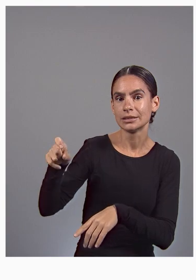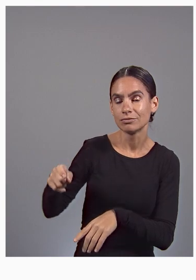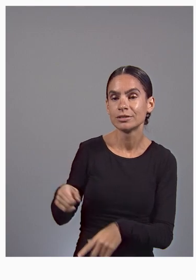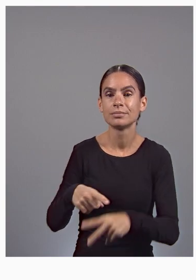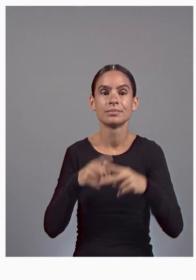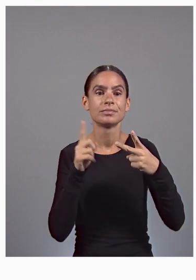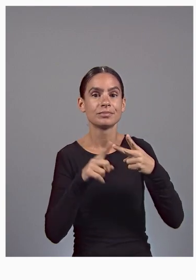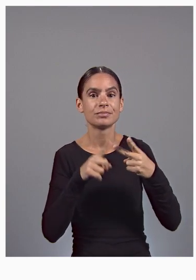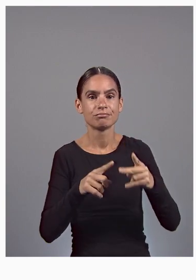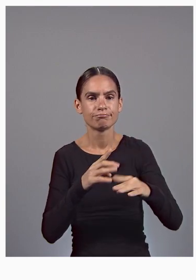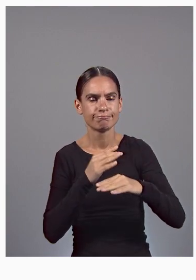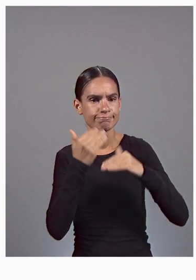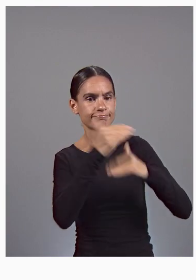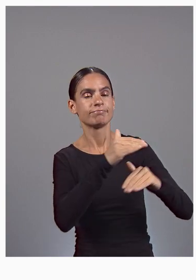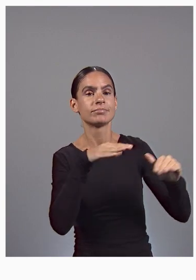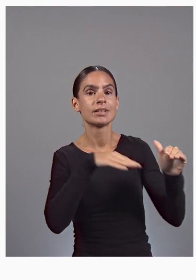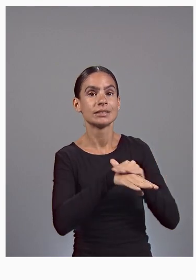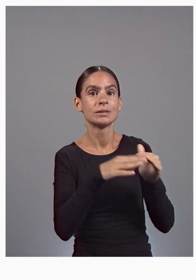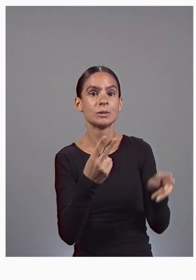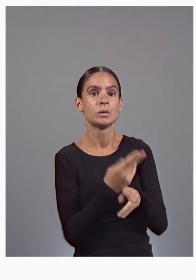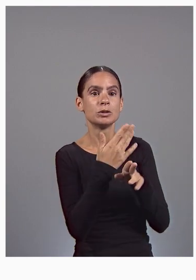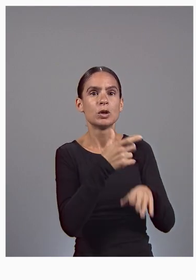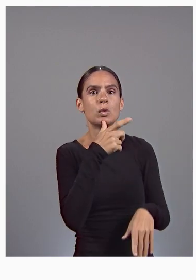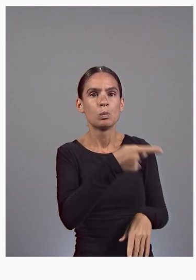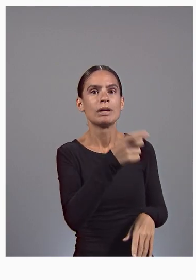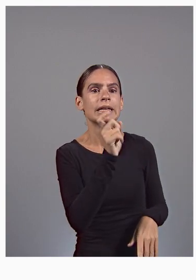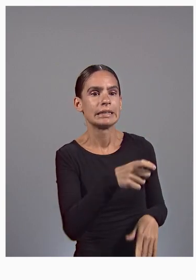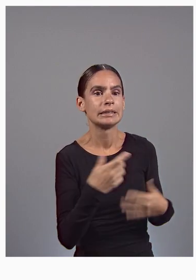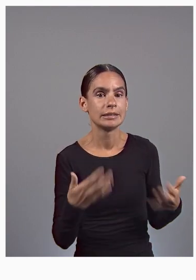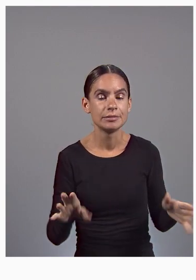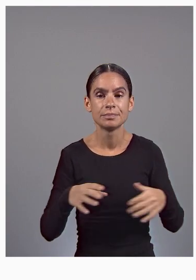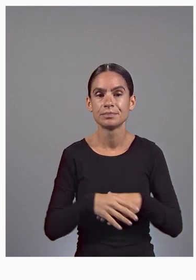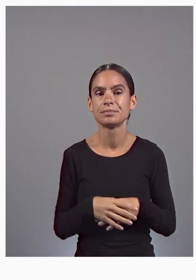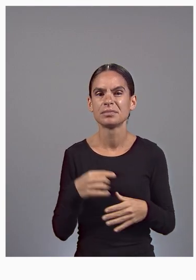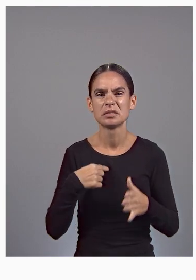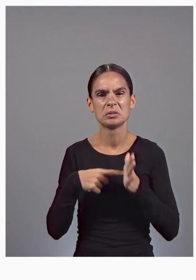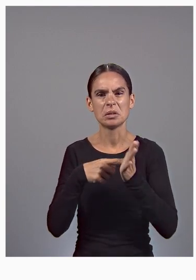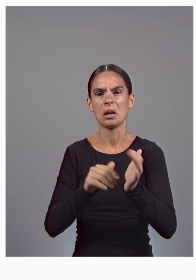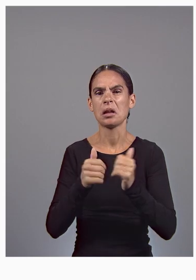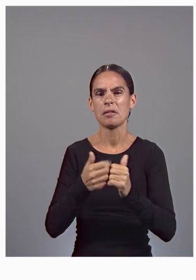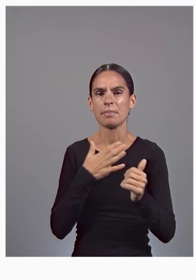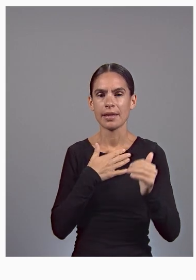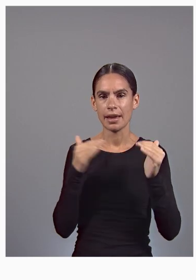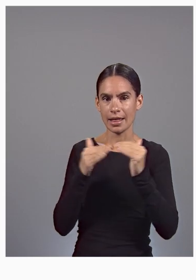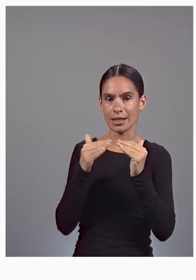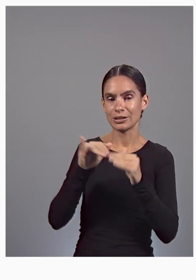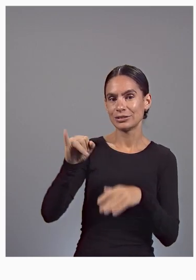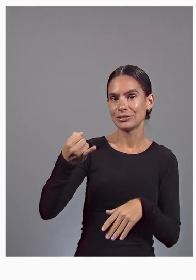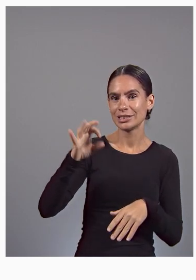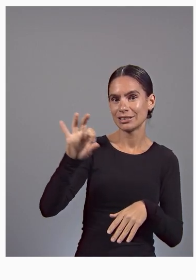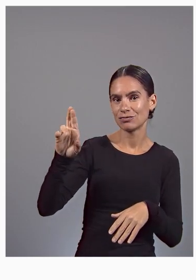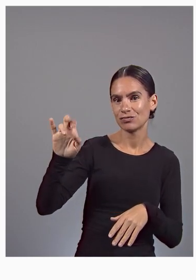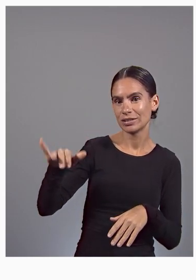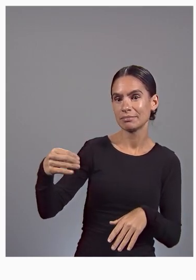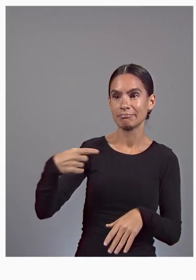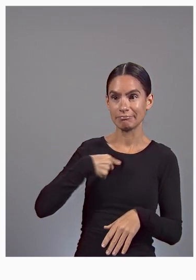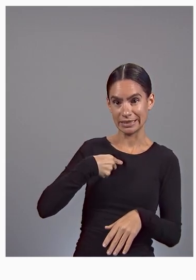it. Now let me show you how my colleague Jeffrey and I can use this app to manage our request and approval